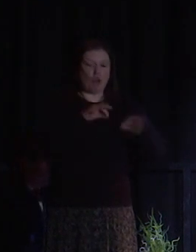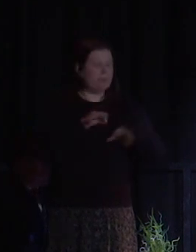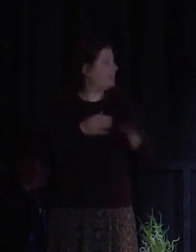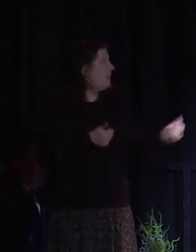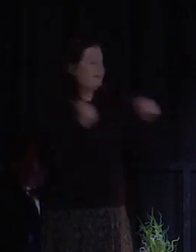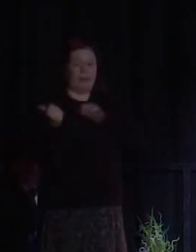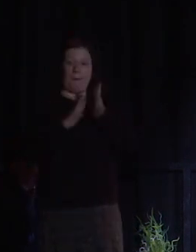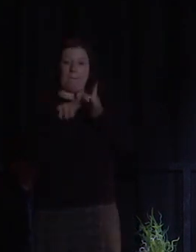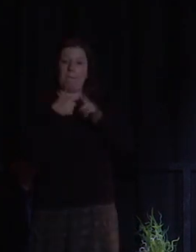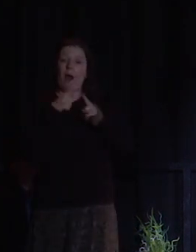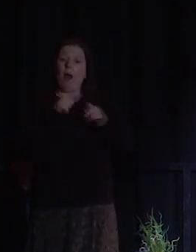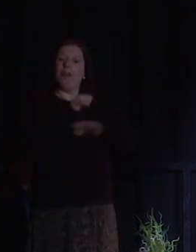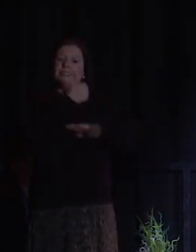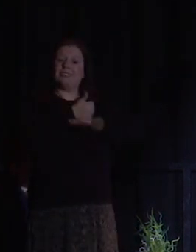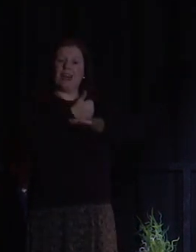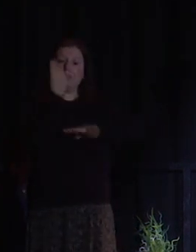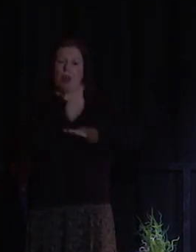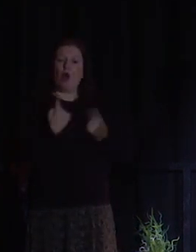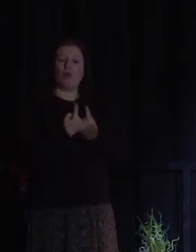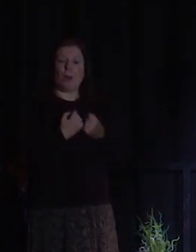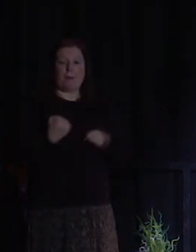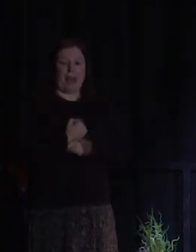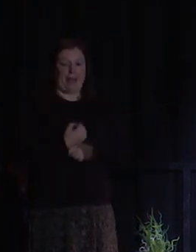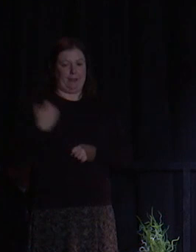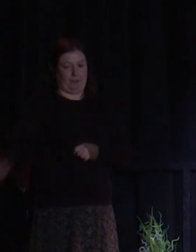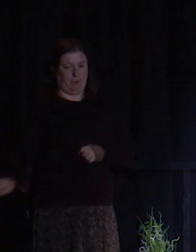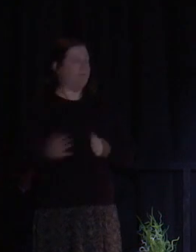this is Mike, our set designer and prop maker. Next slide.